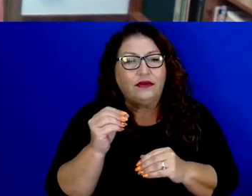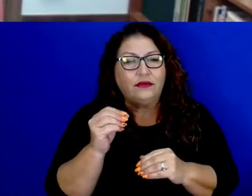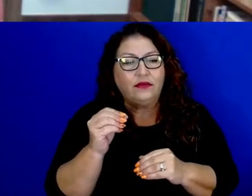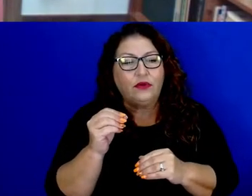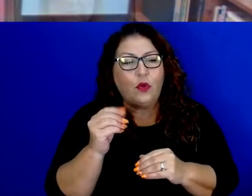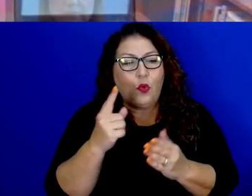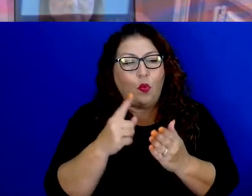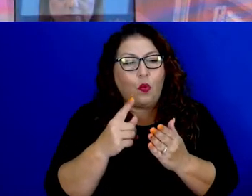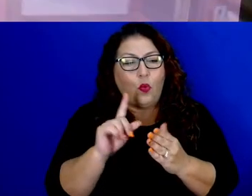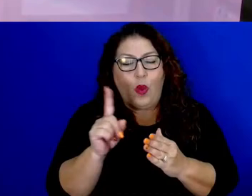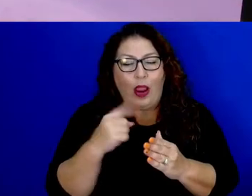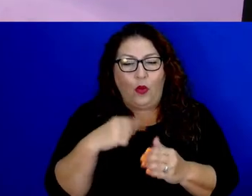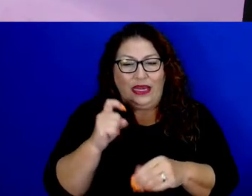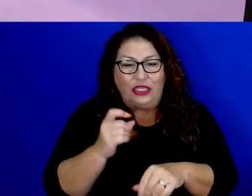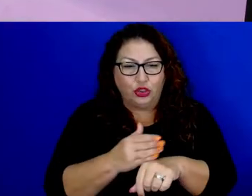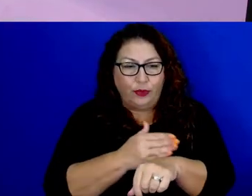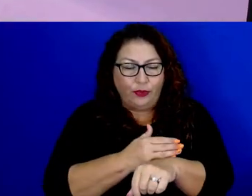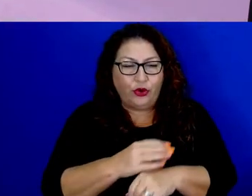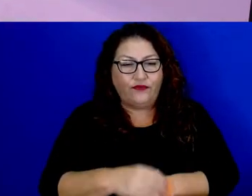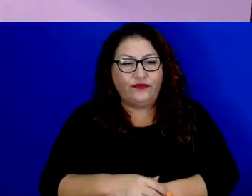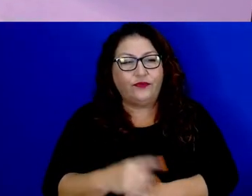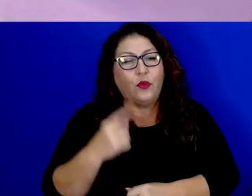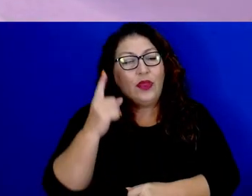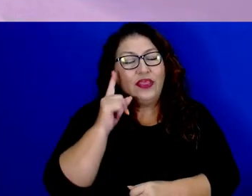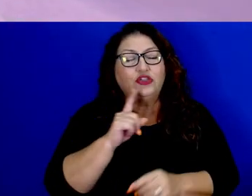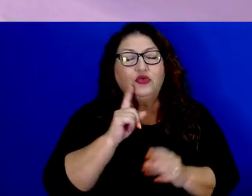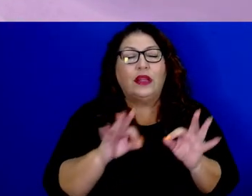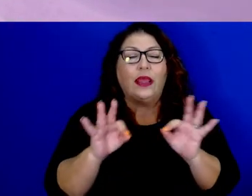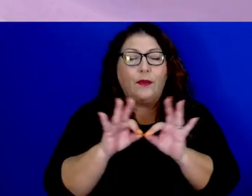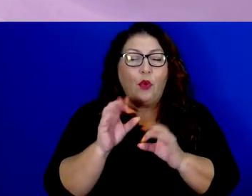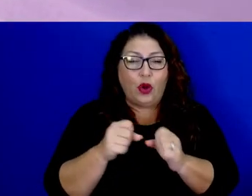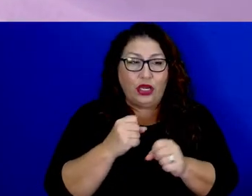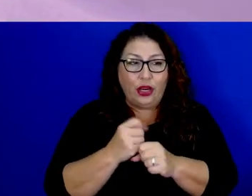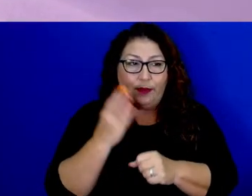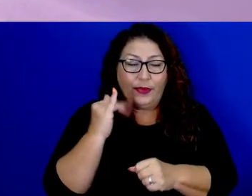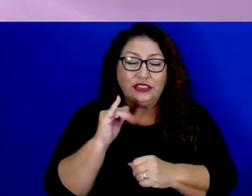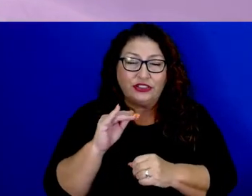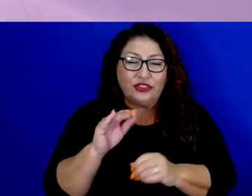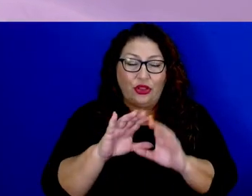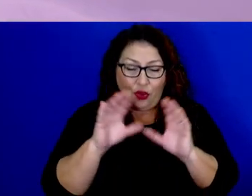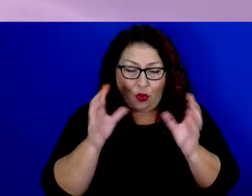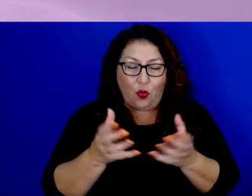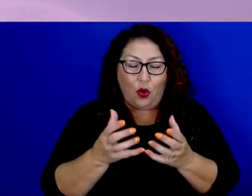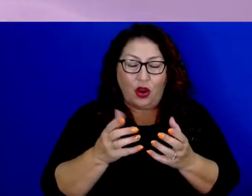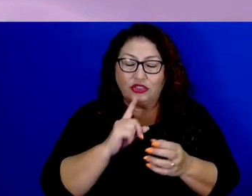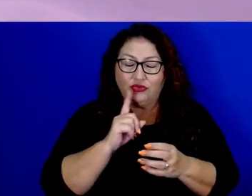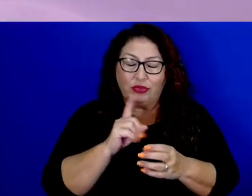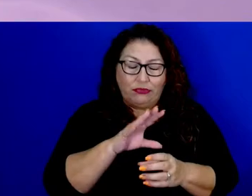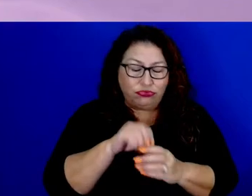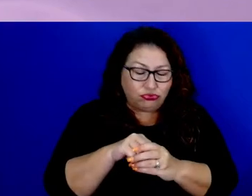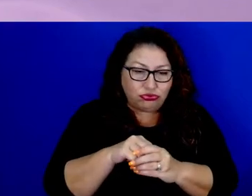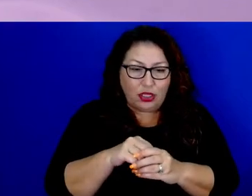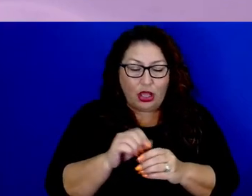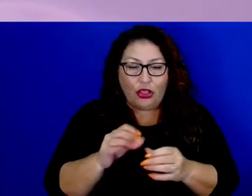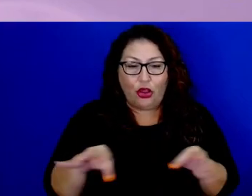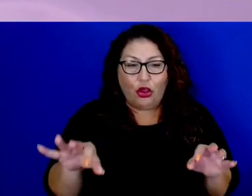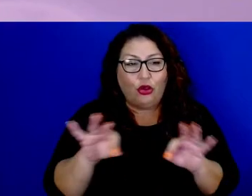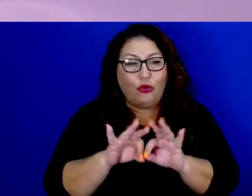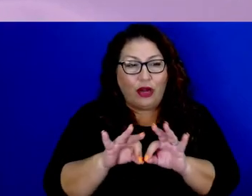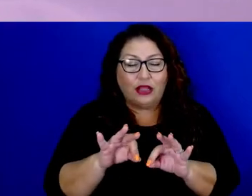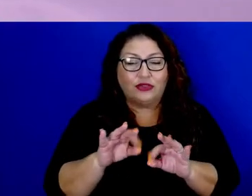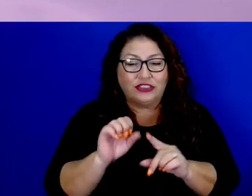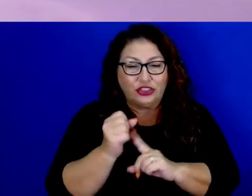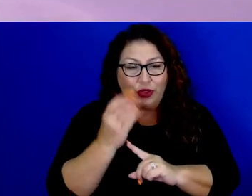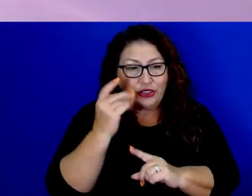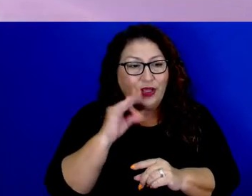We think this is a very important year because the world is still immersed in this critical situation due to the pandemic. And the challenge